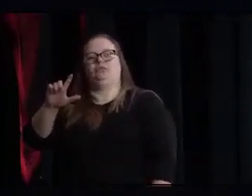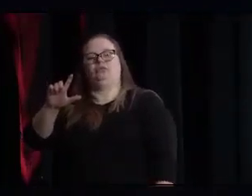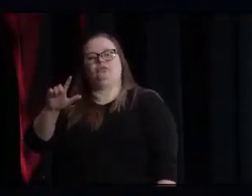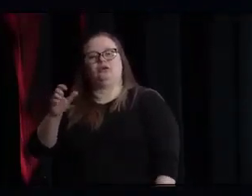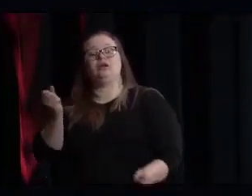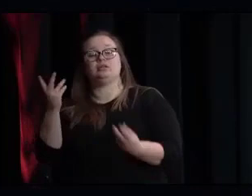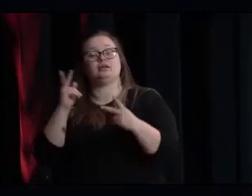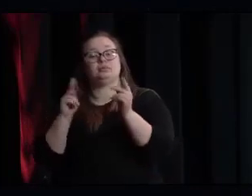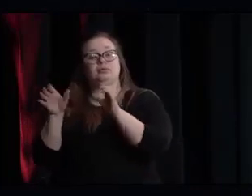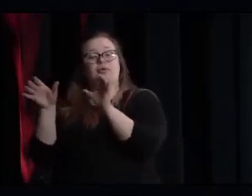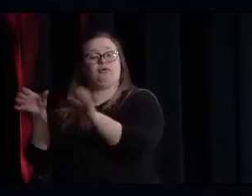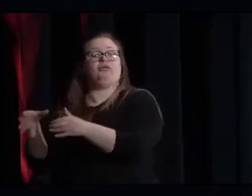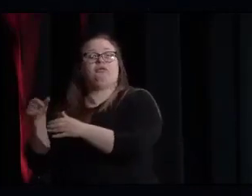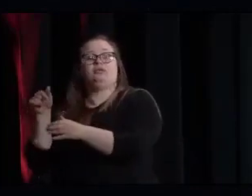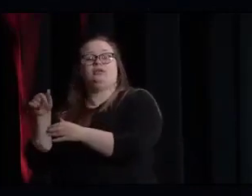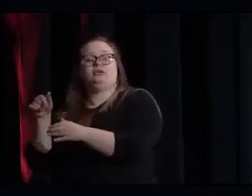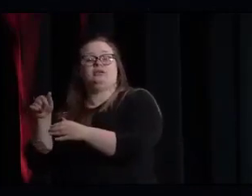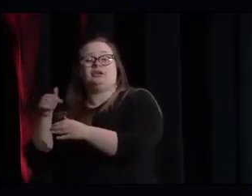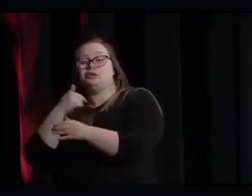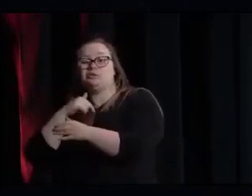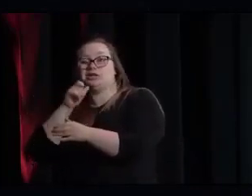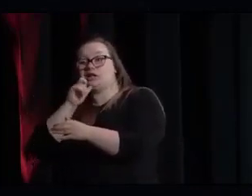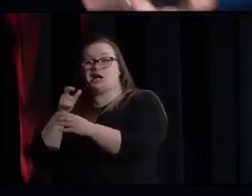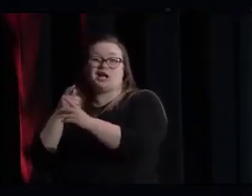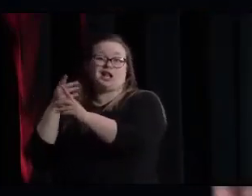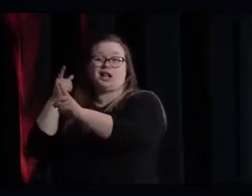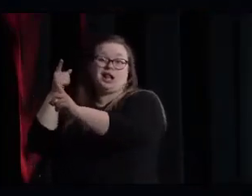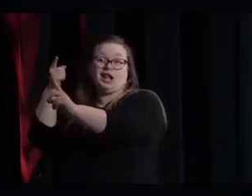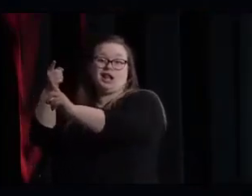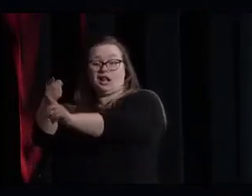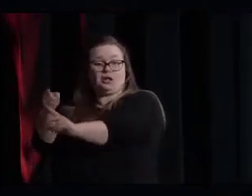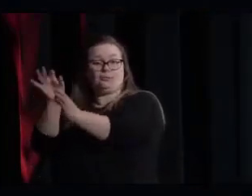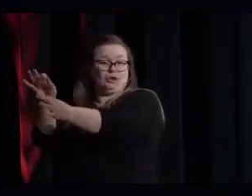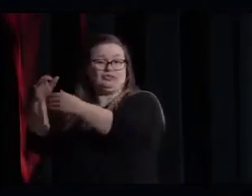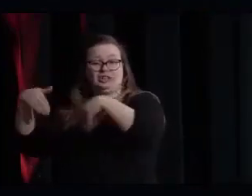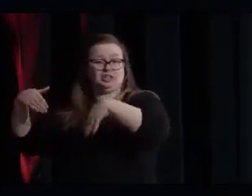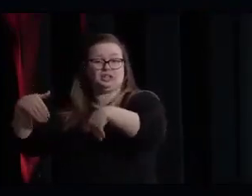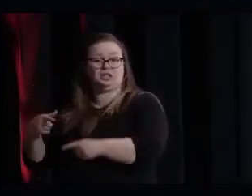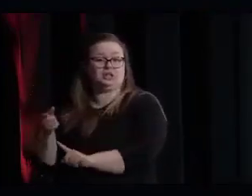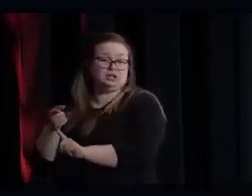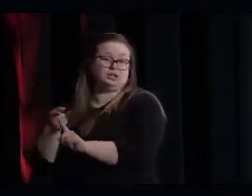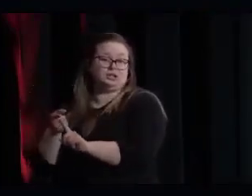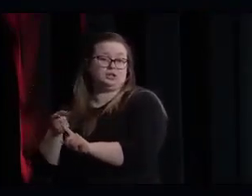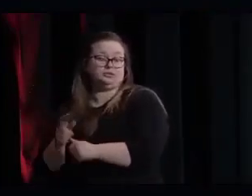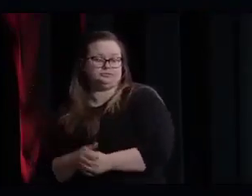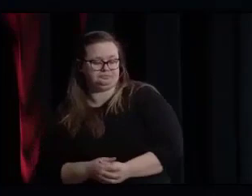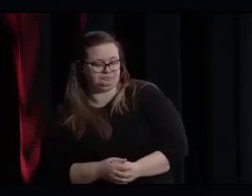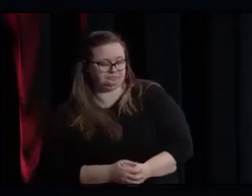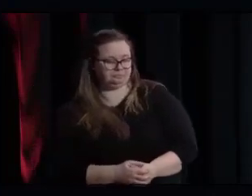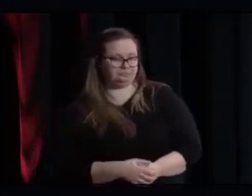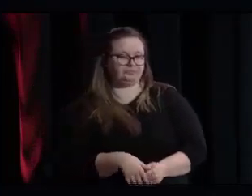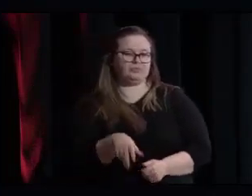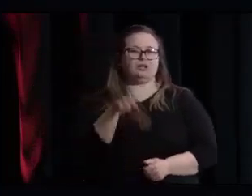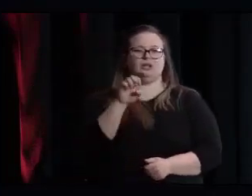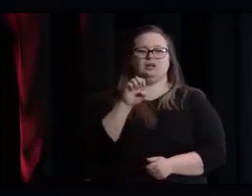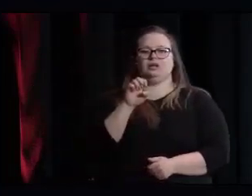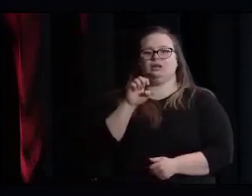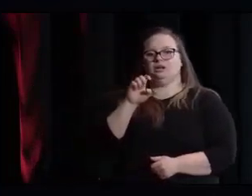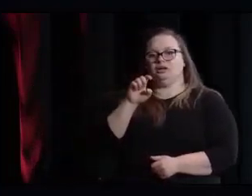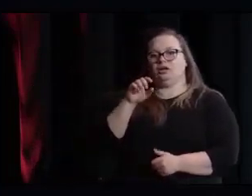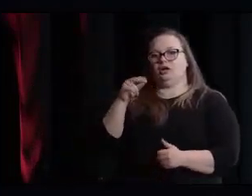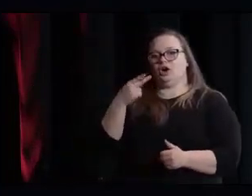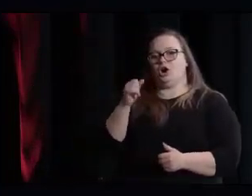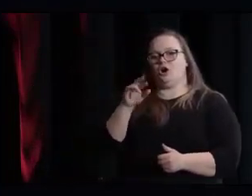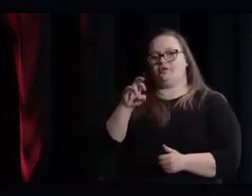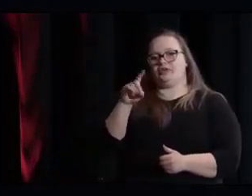saying, we are not where we need to be. Harvard psychologist Elizabeth Phelps did an experiment where she